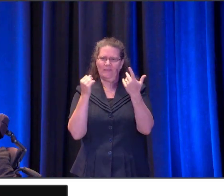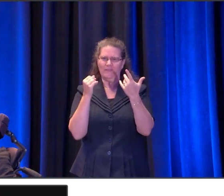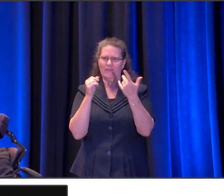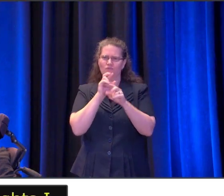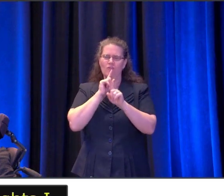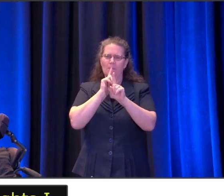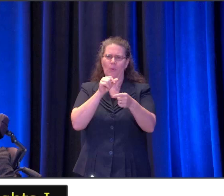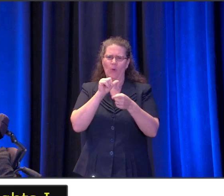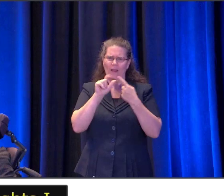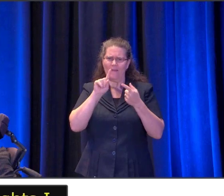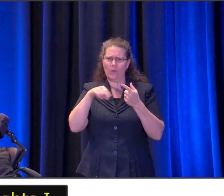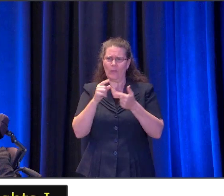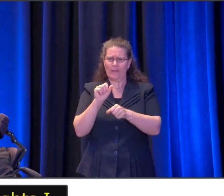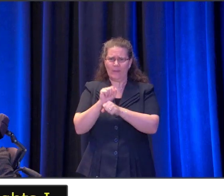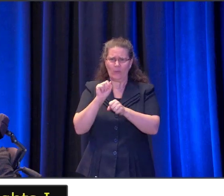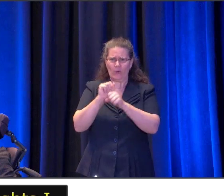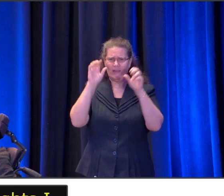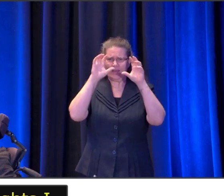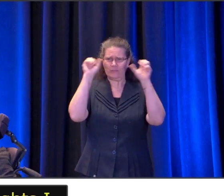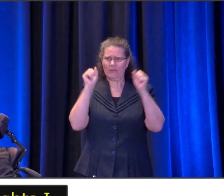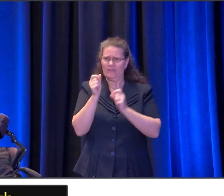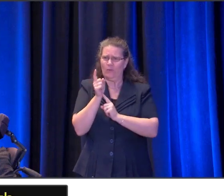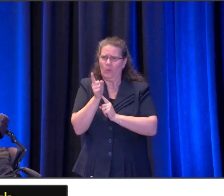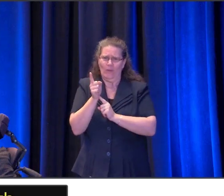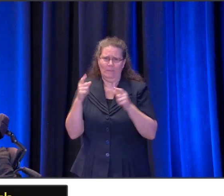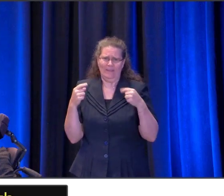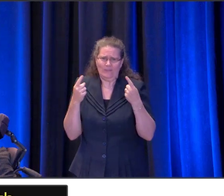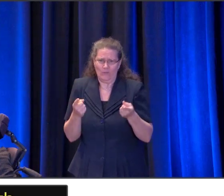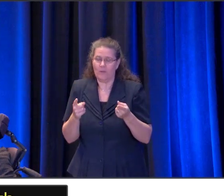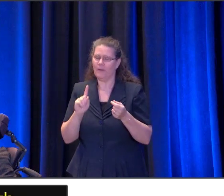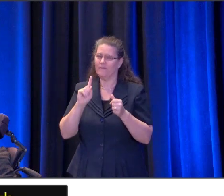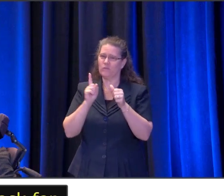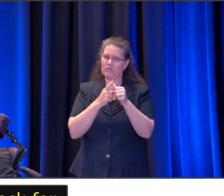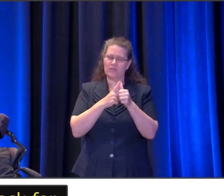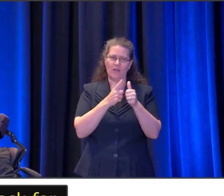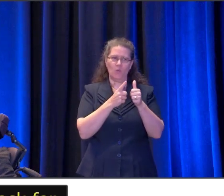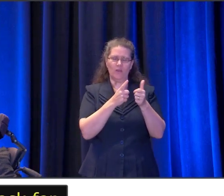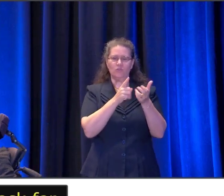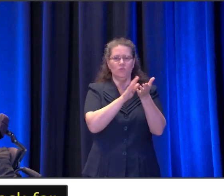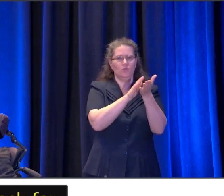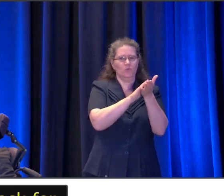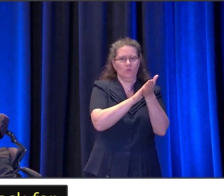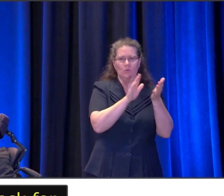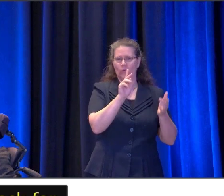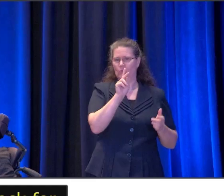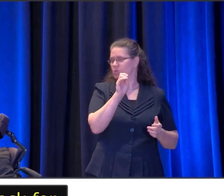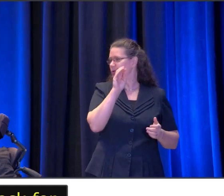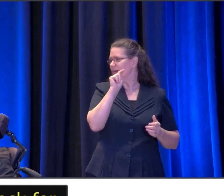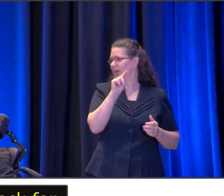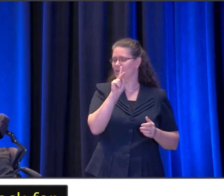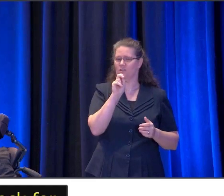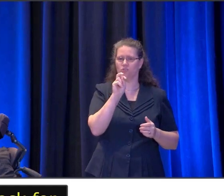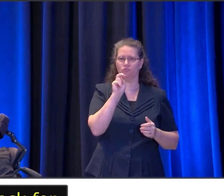and a half. I want to just first acknowledge Kent Crenshaw for his service again. Yes,